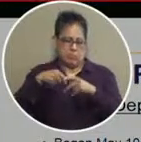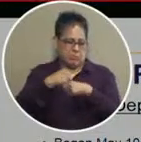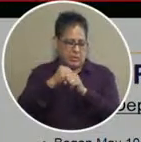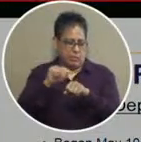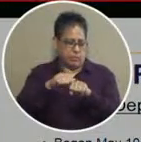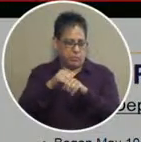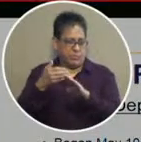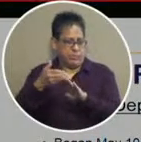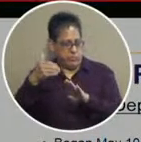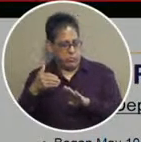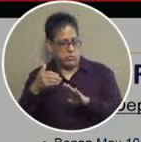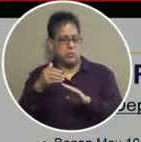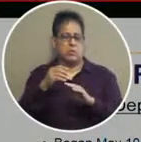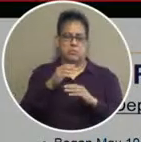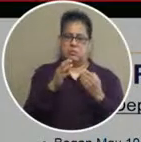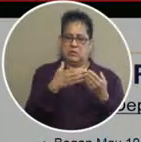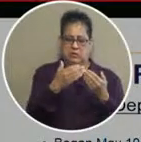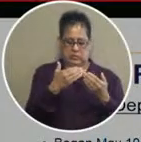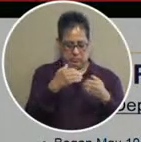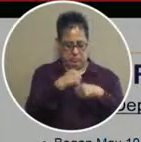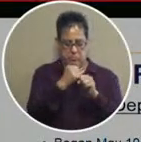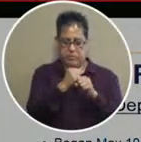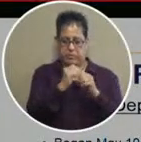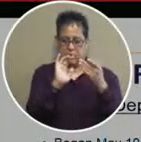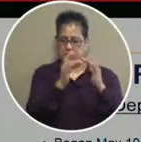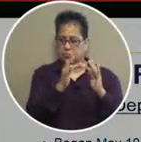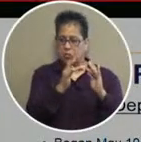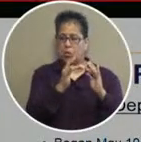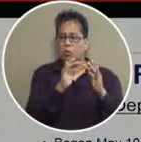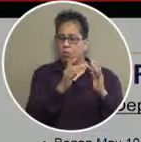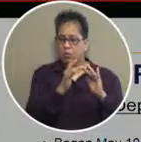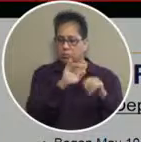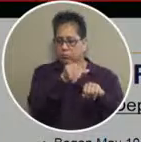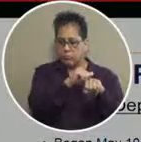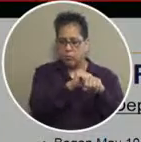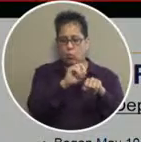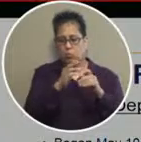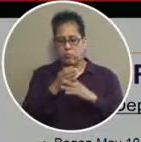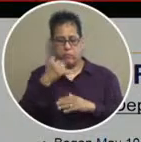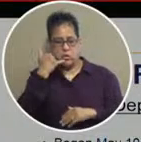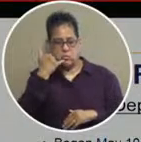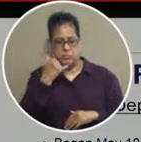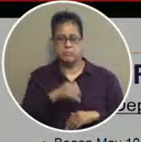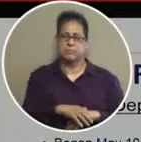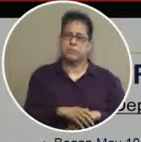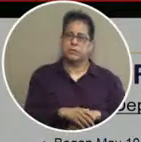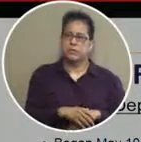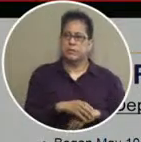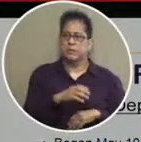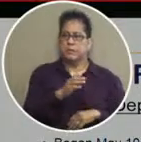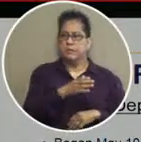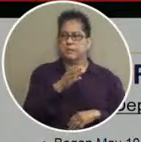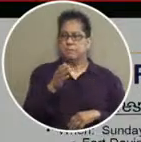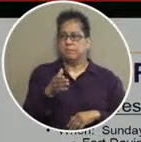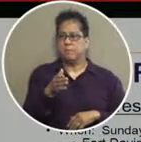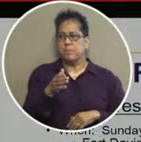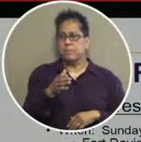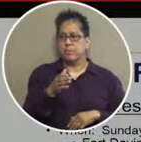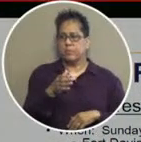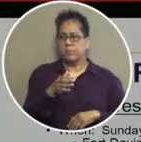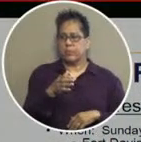of time, and it's very easy. It can either be booked online or on the phone. And next slide, please.